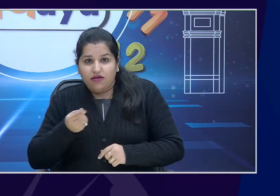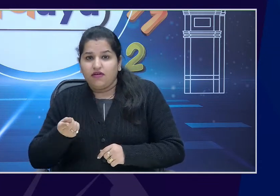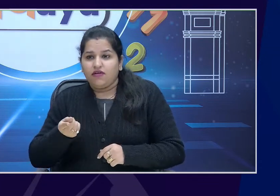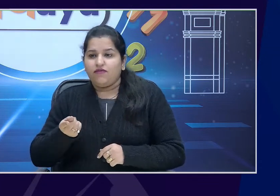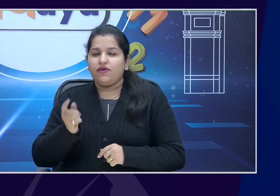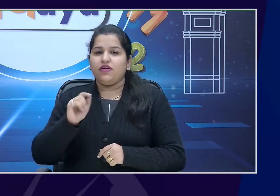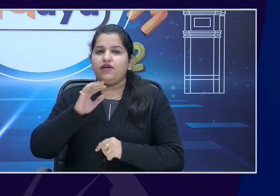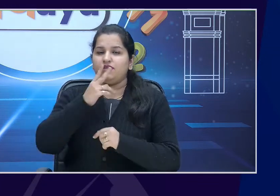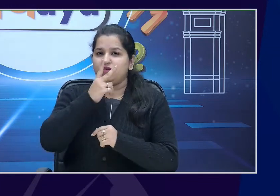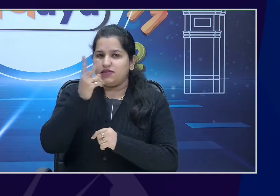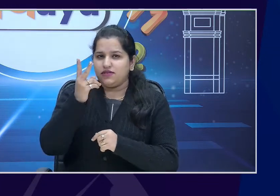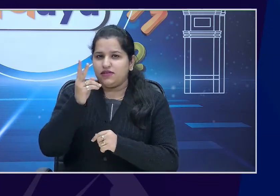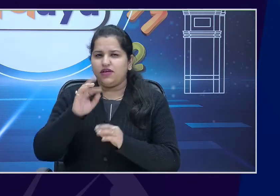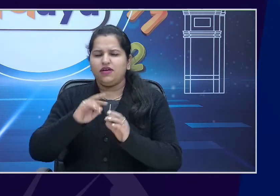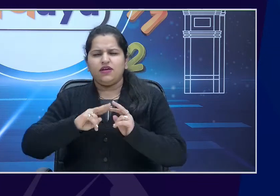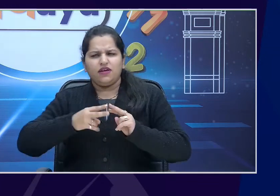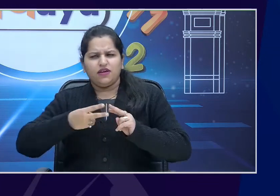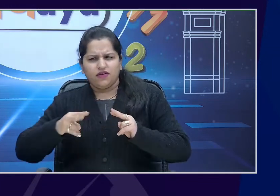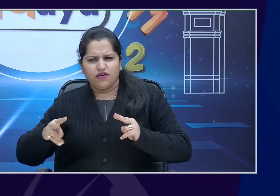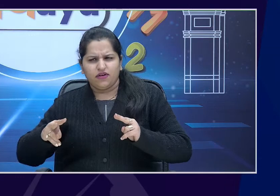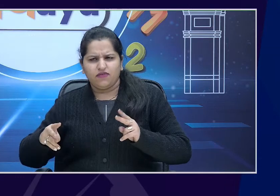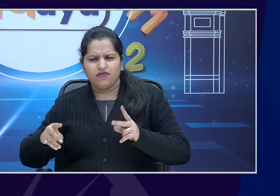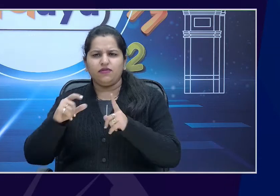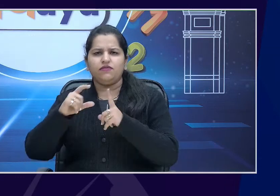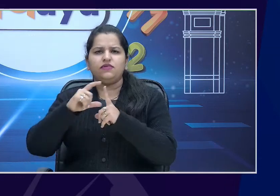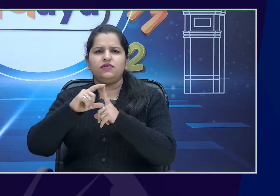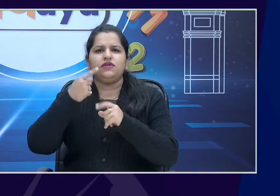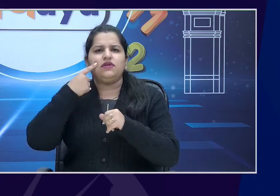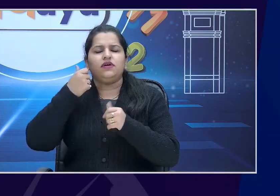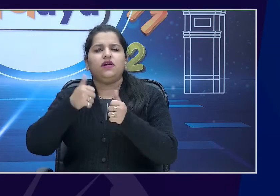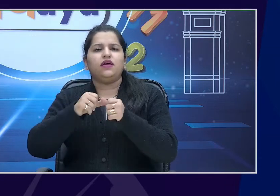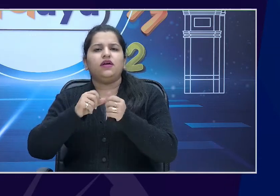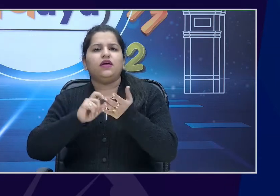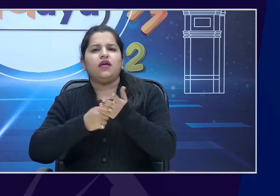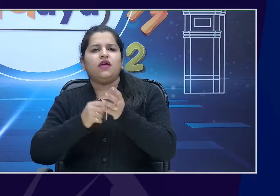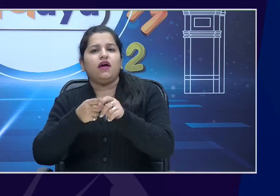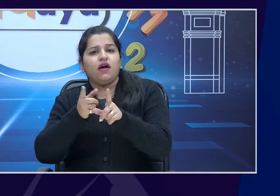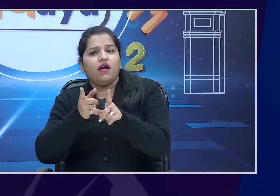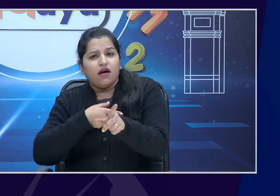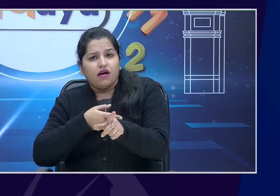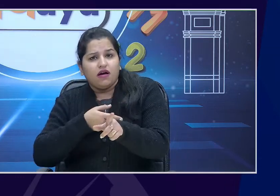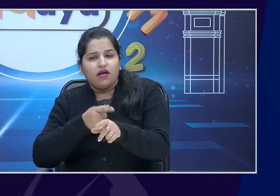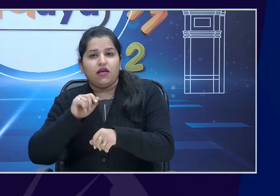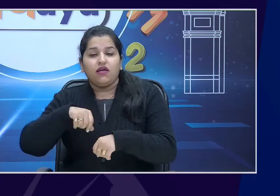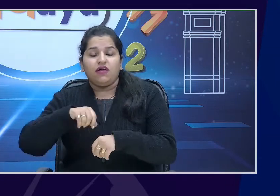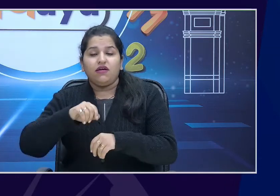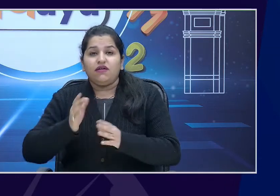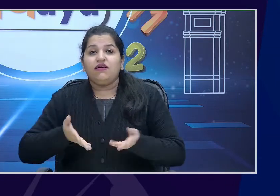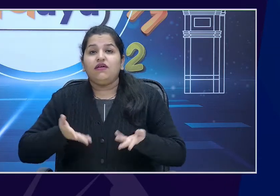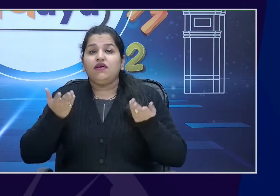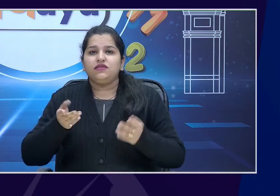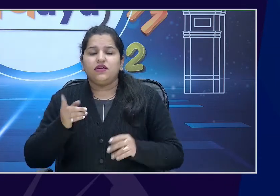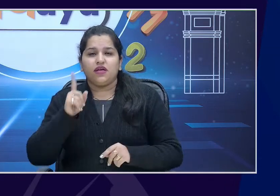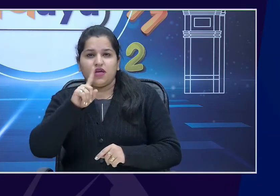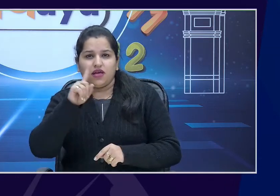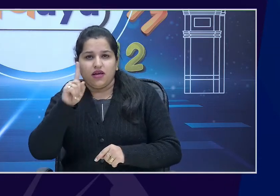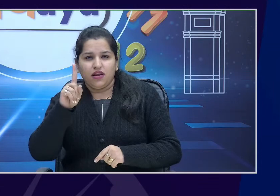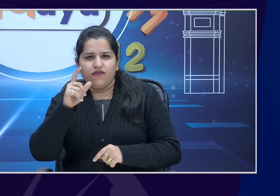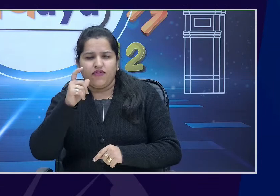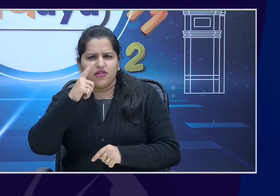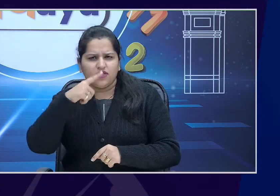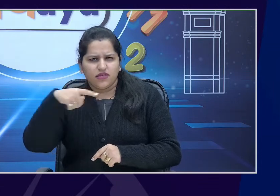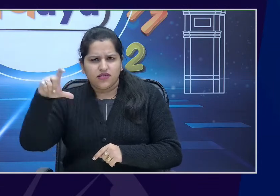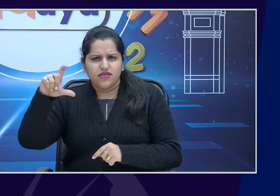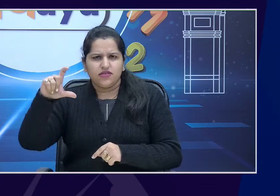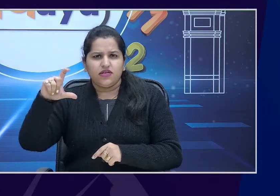different types of diaries here. Diaries have originated in the 11th century. Okay.